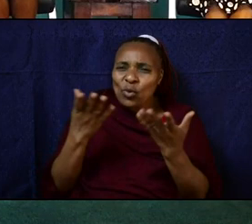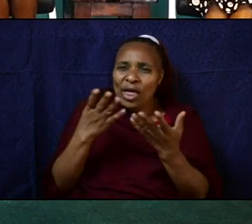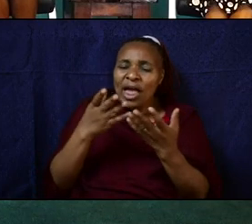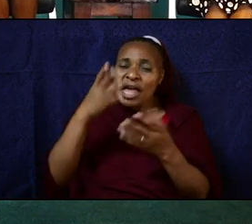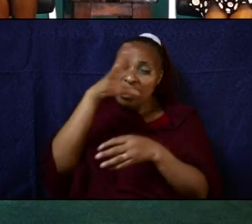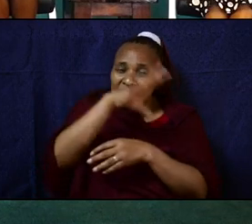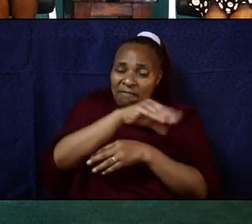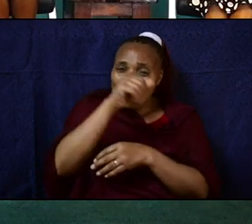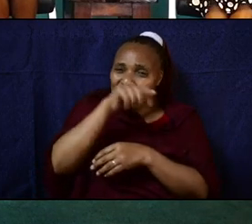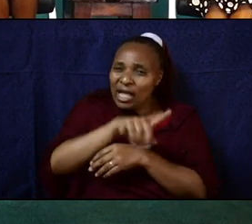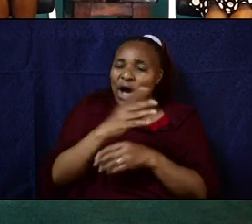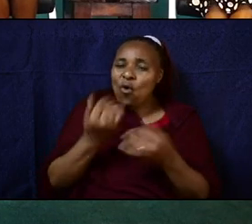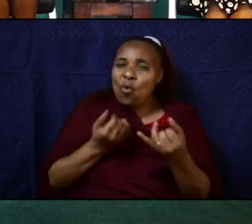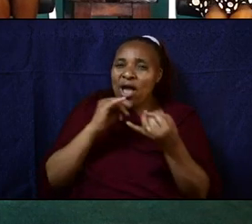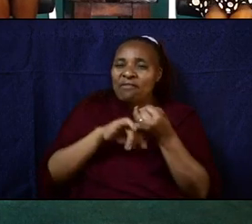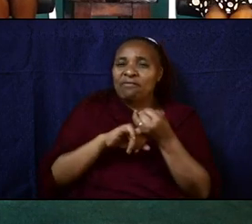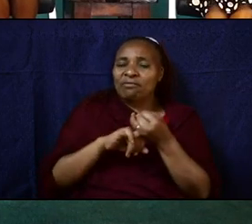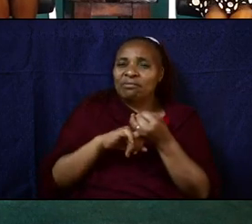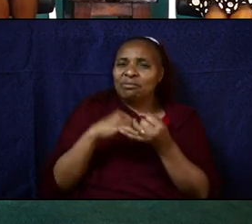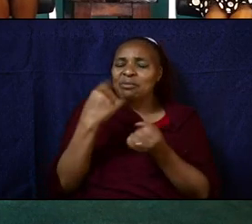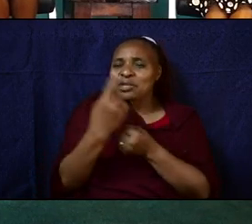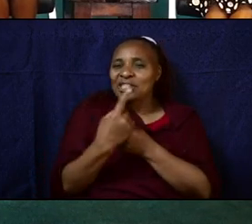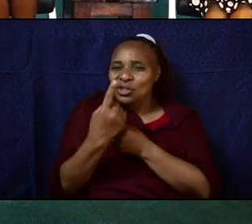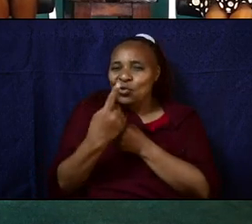well, I think we should go there, the single people, yeah?